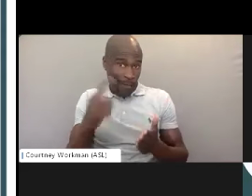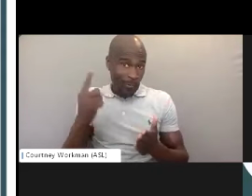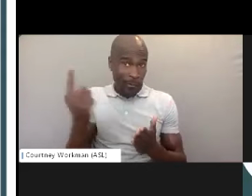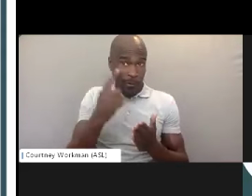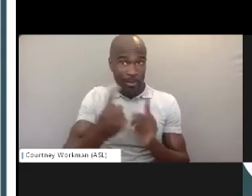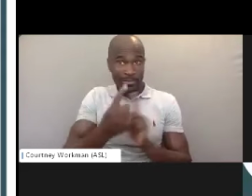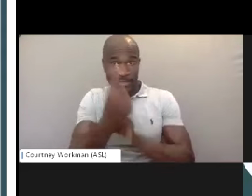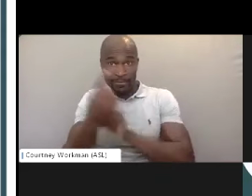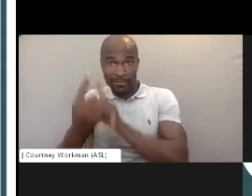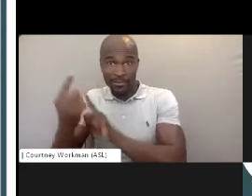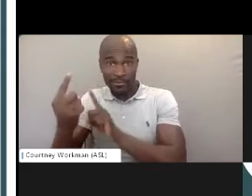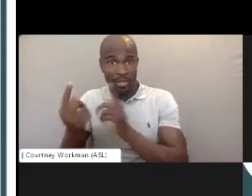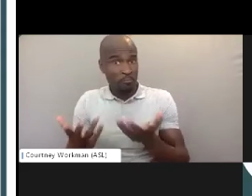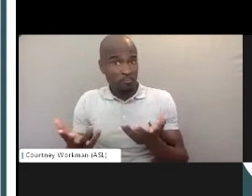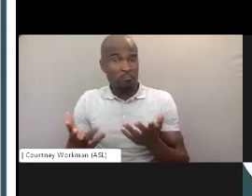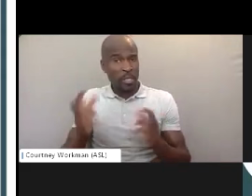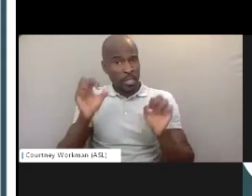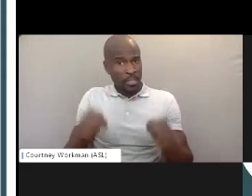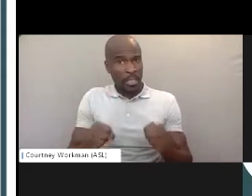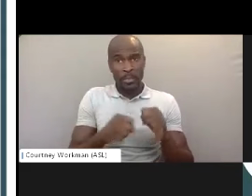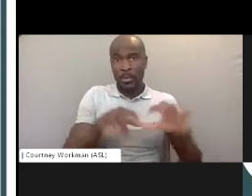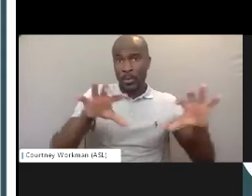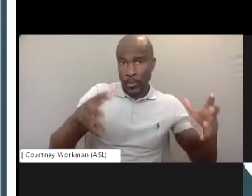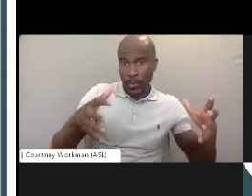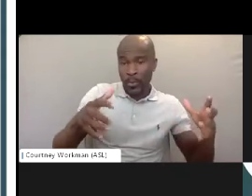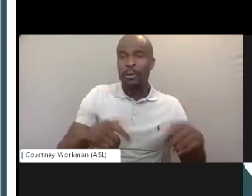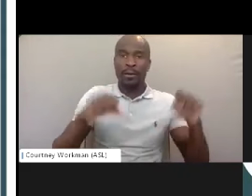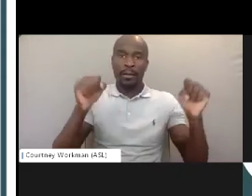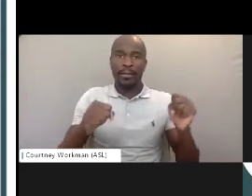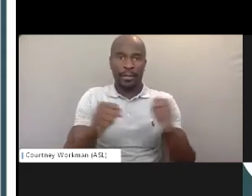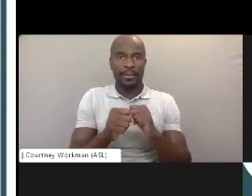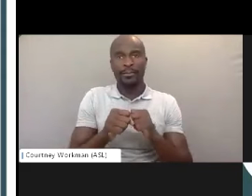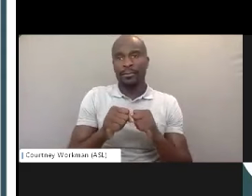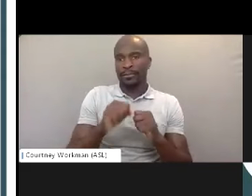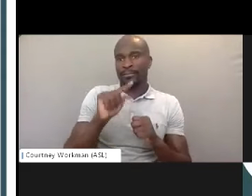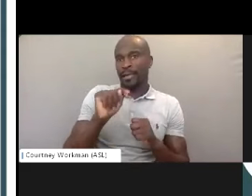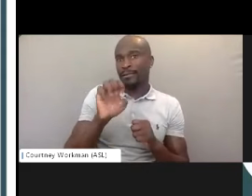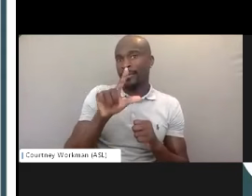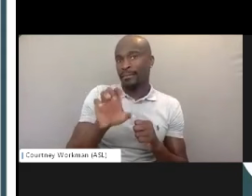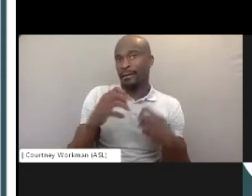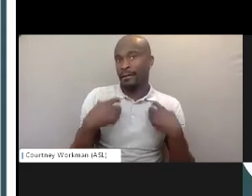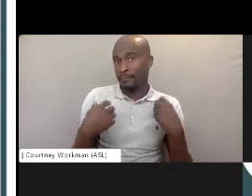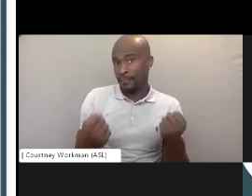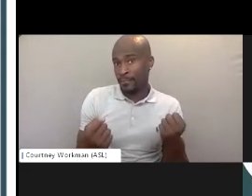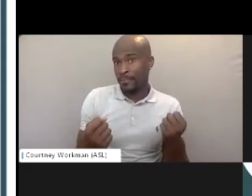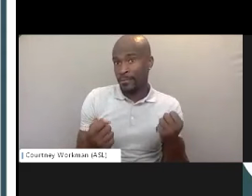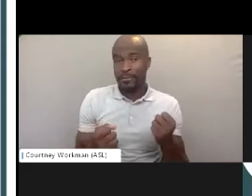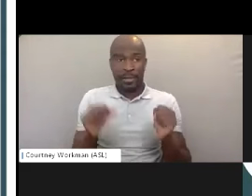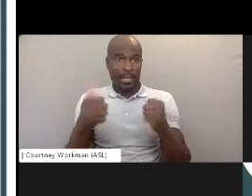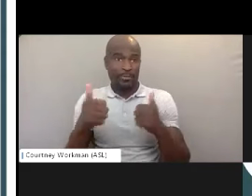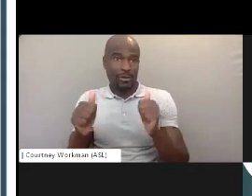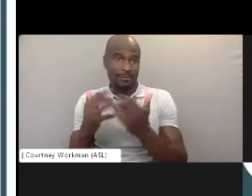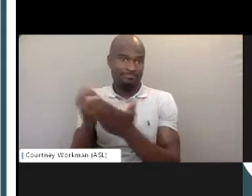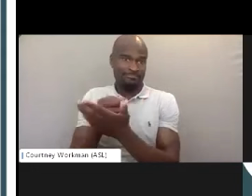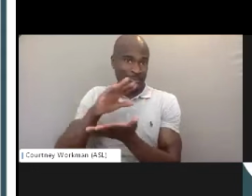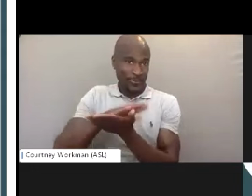more what we're able to provide in school? So it really does help you to prepare in advance. And I think those are all great points. Okay, I'm going to switch gears a little